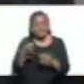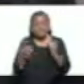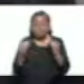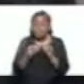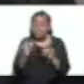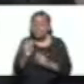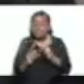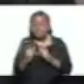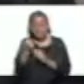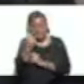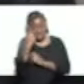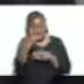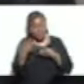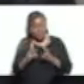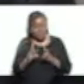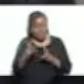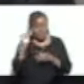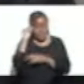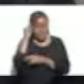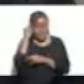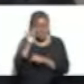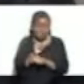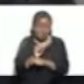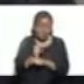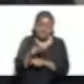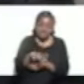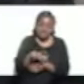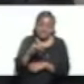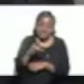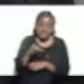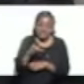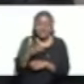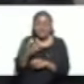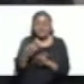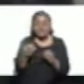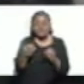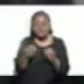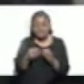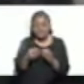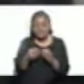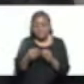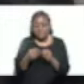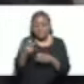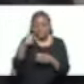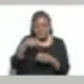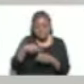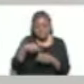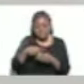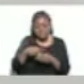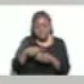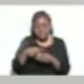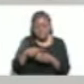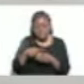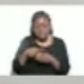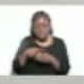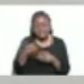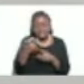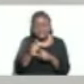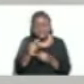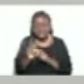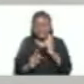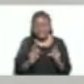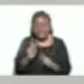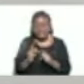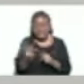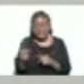function, we will find a greater participatory impact from the public when it comes to our democracy. Forbes has been at this place in